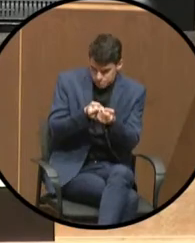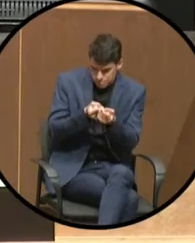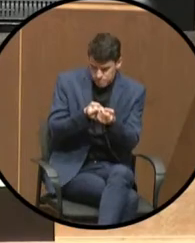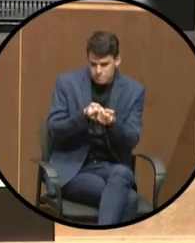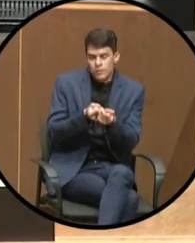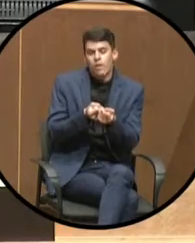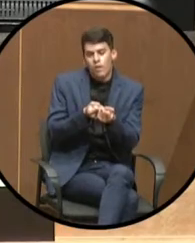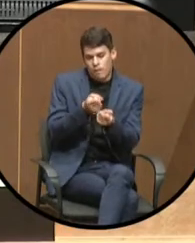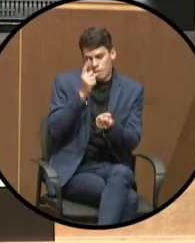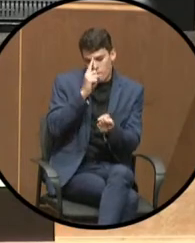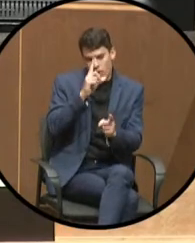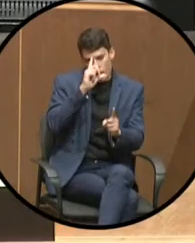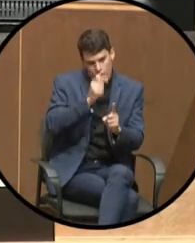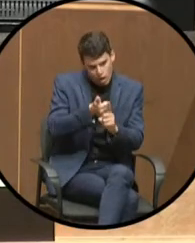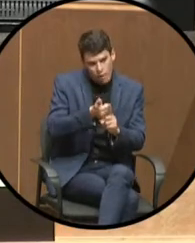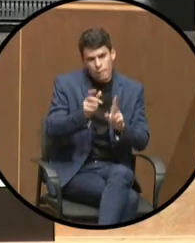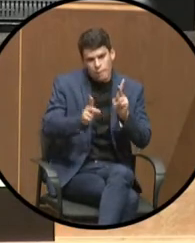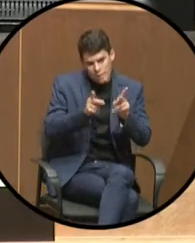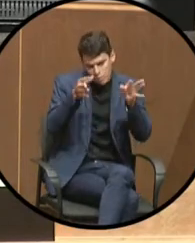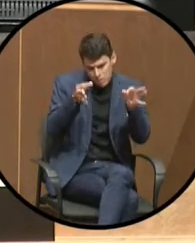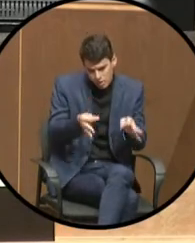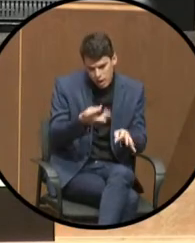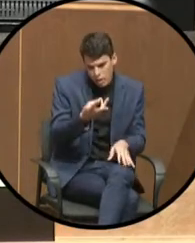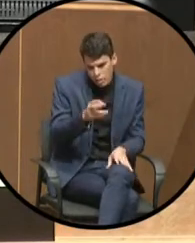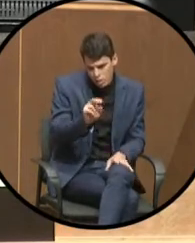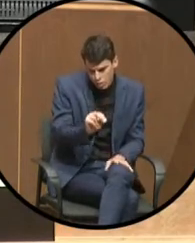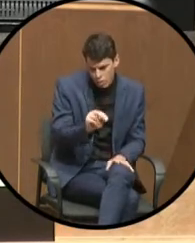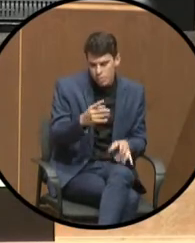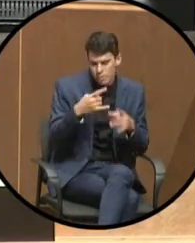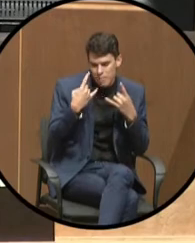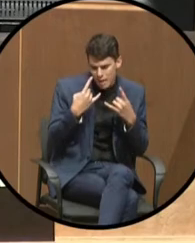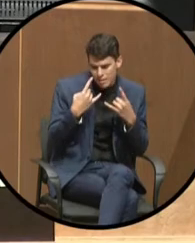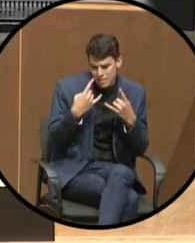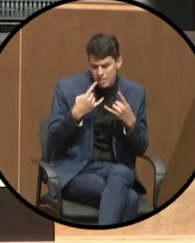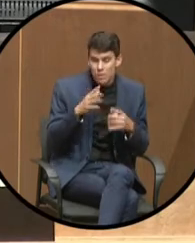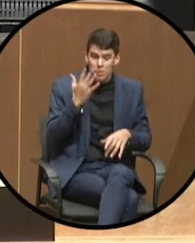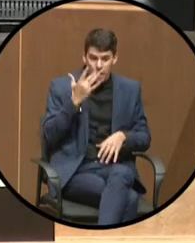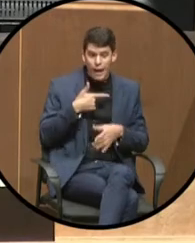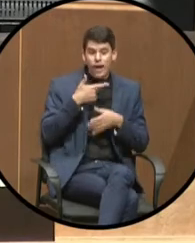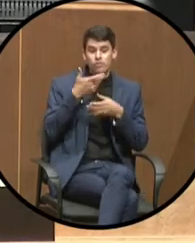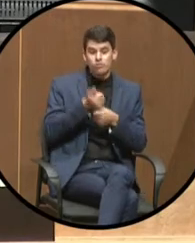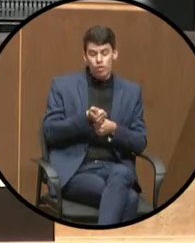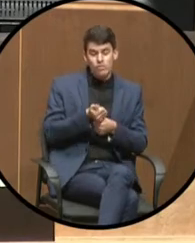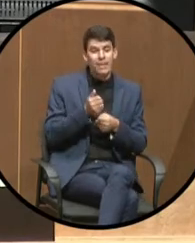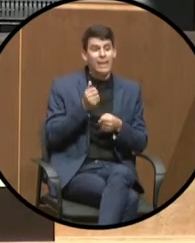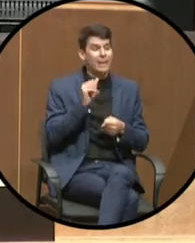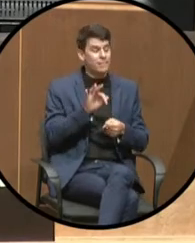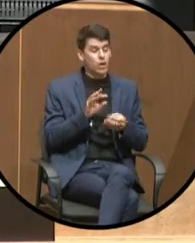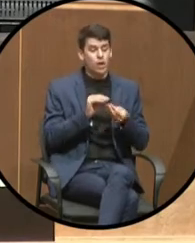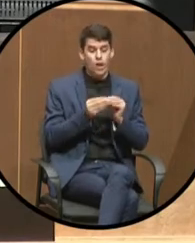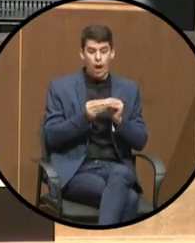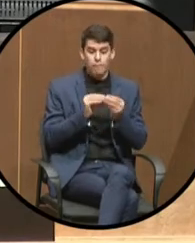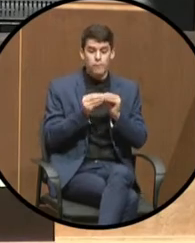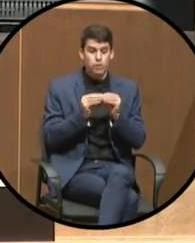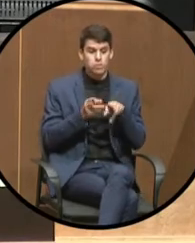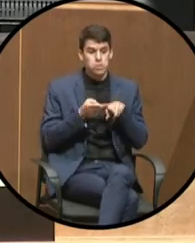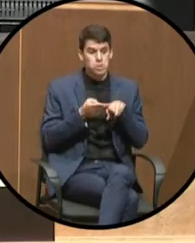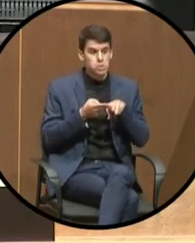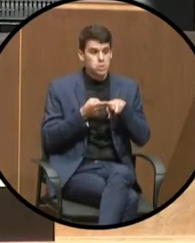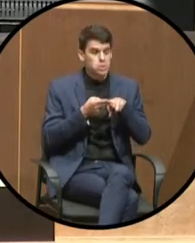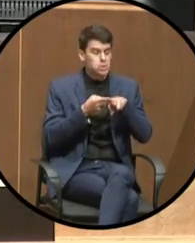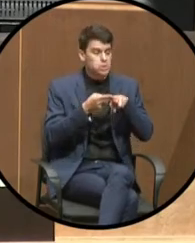the optional masking, because I trust that if something happened with the numbers in the county, we will be very